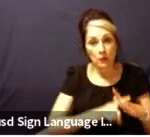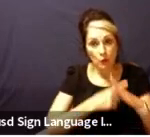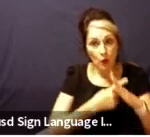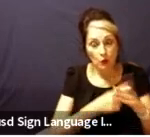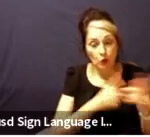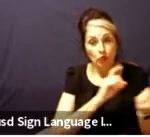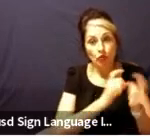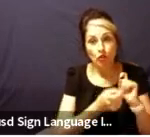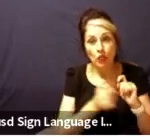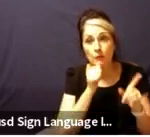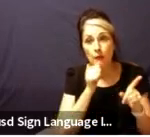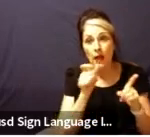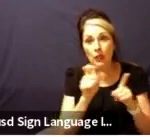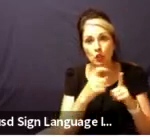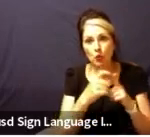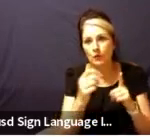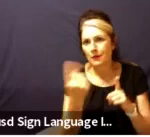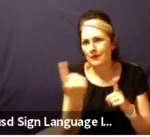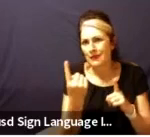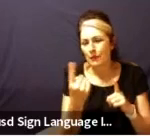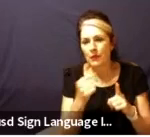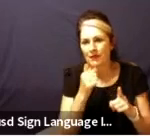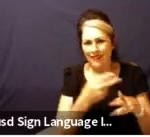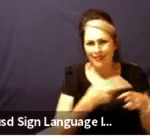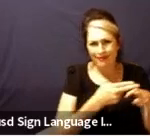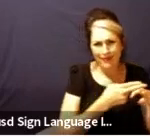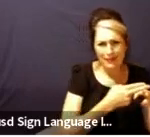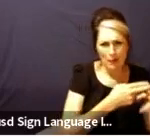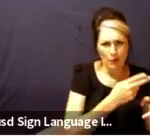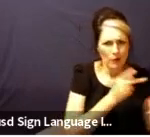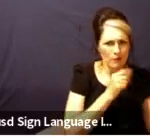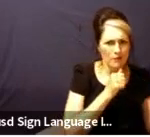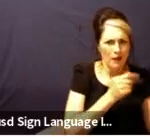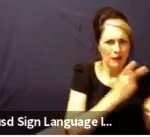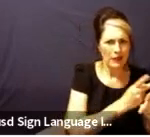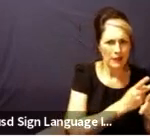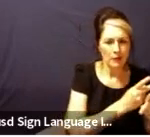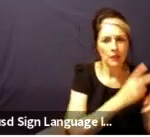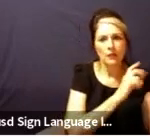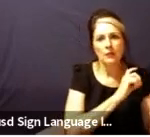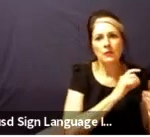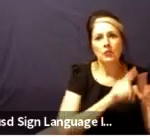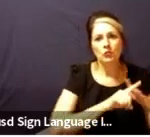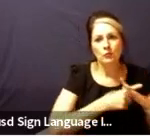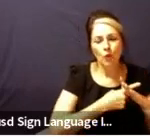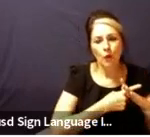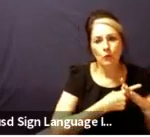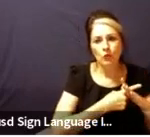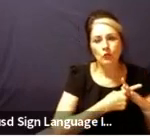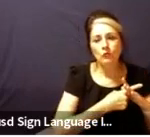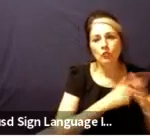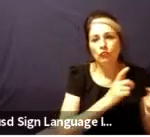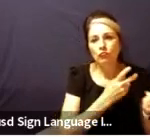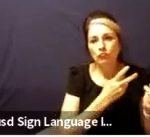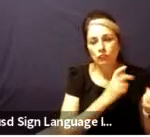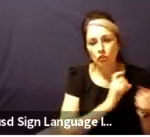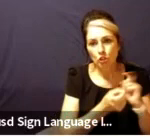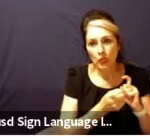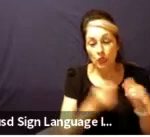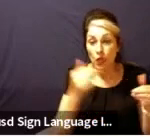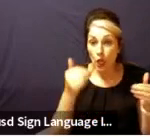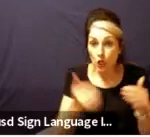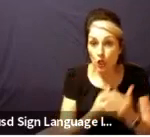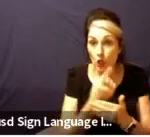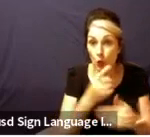password to something else besides the temporary password. So once you put a new password in, it should allow you